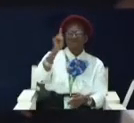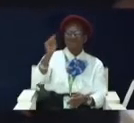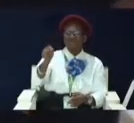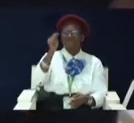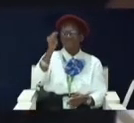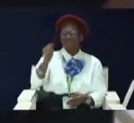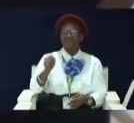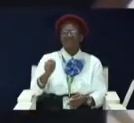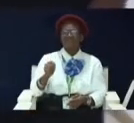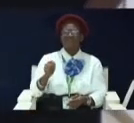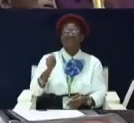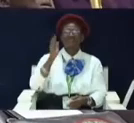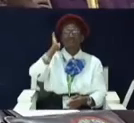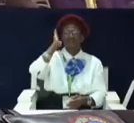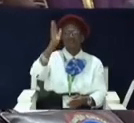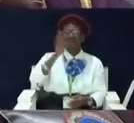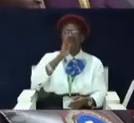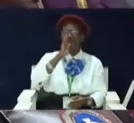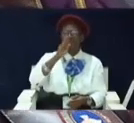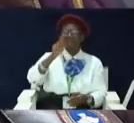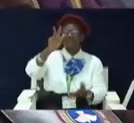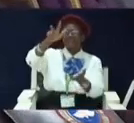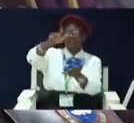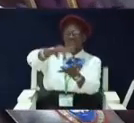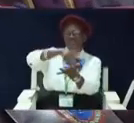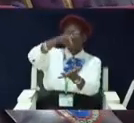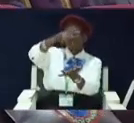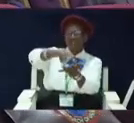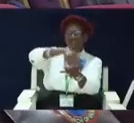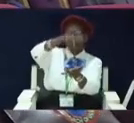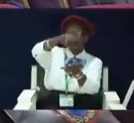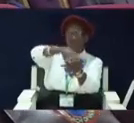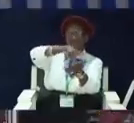triple. Then eri yin na yo je iloko meta.